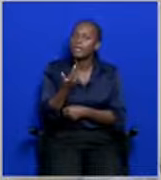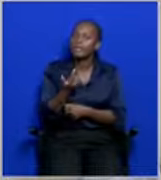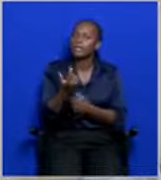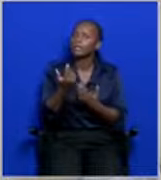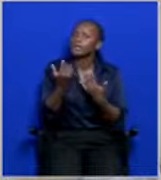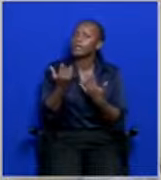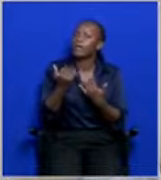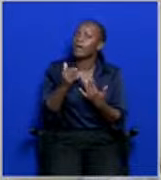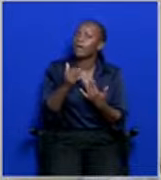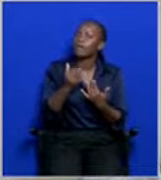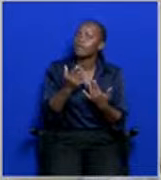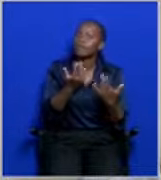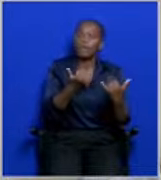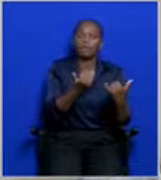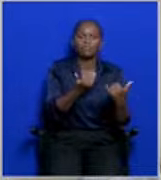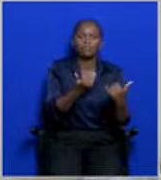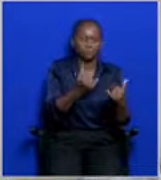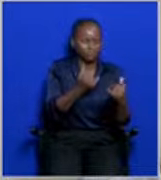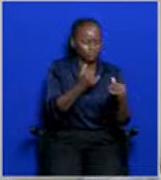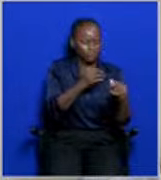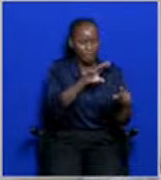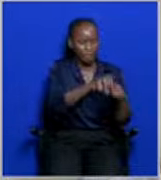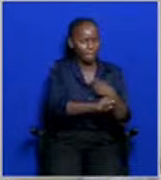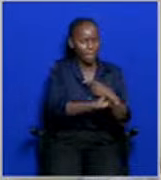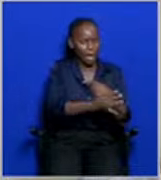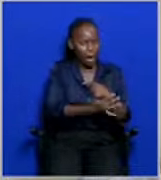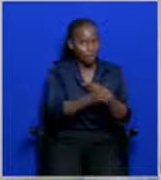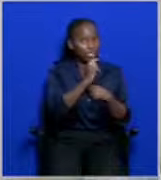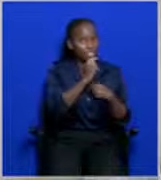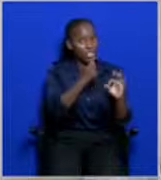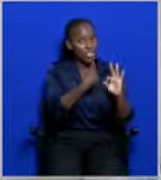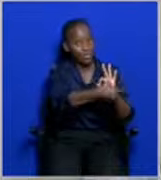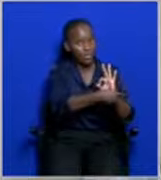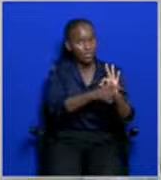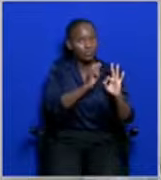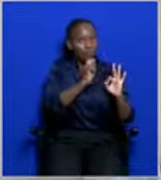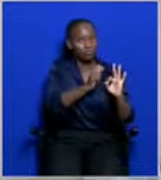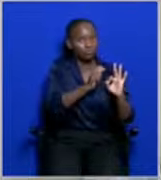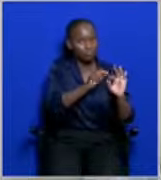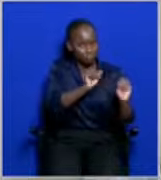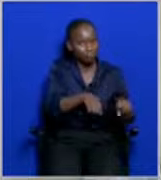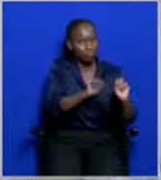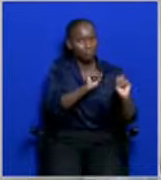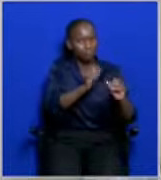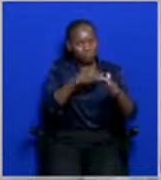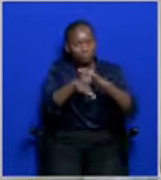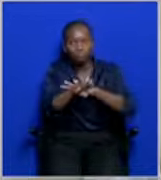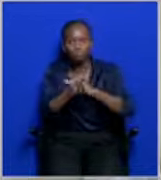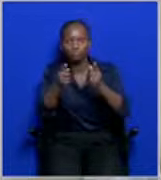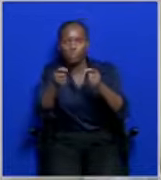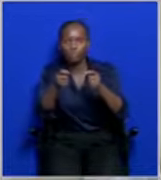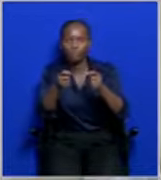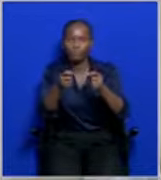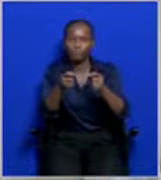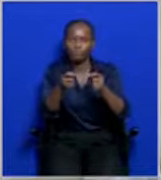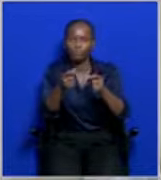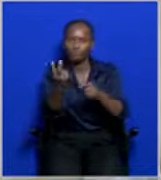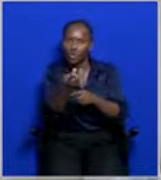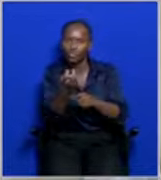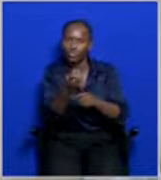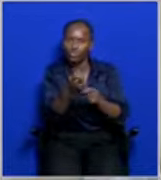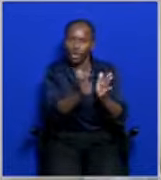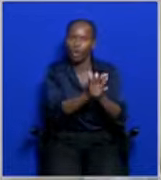as instructed by their commander or in terms of EMPD legislation,